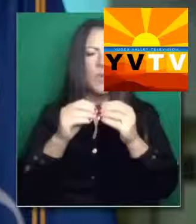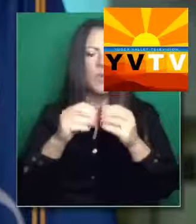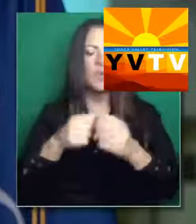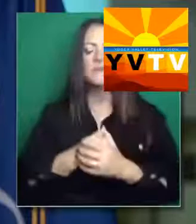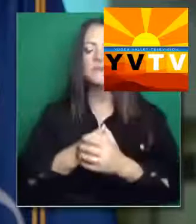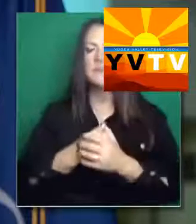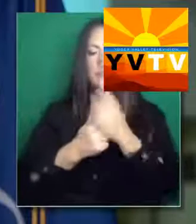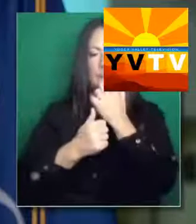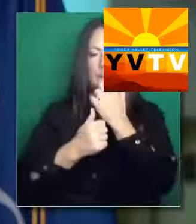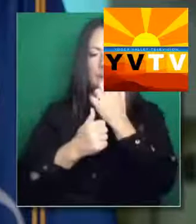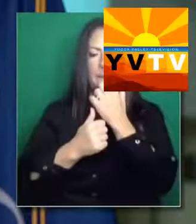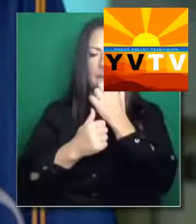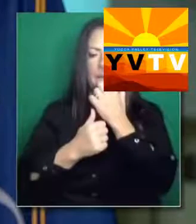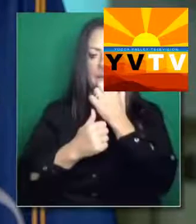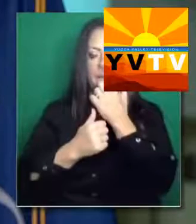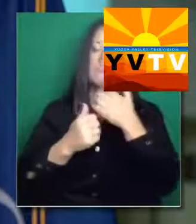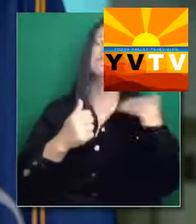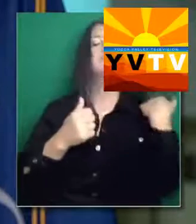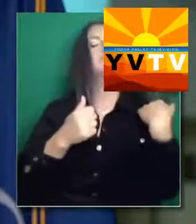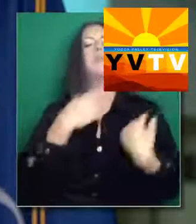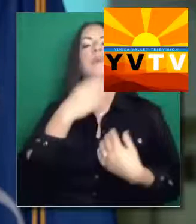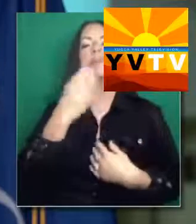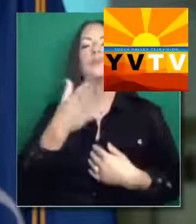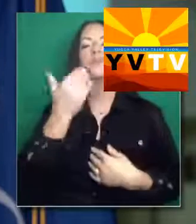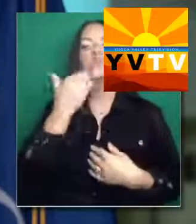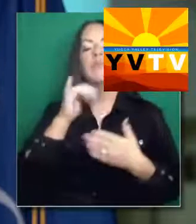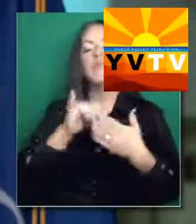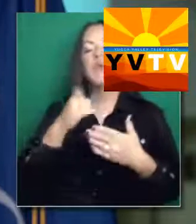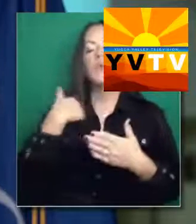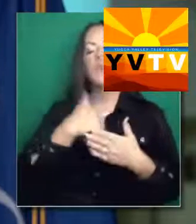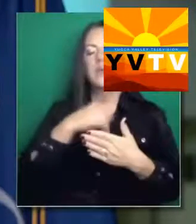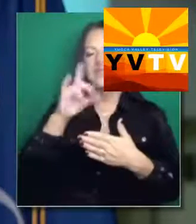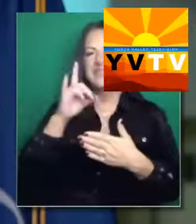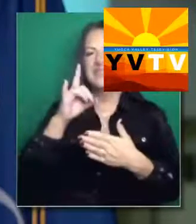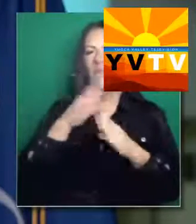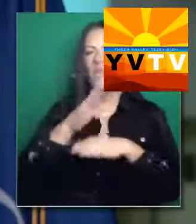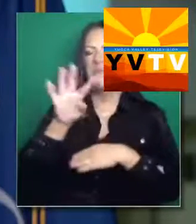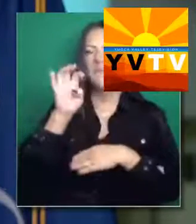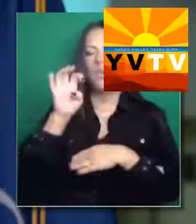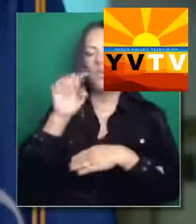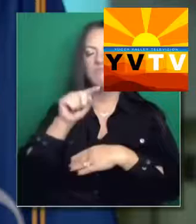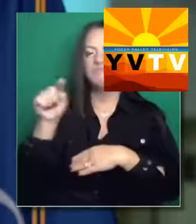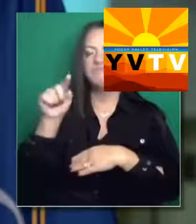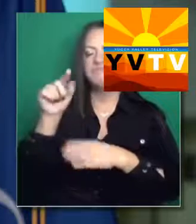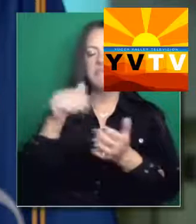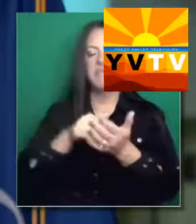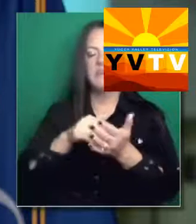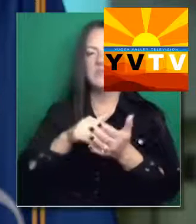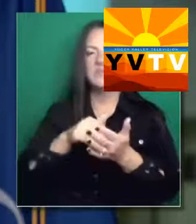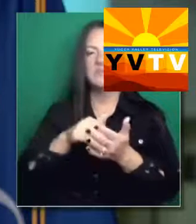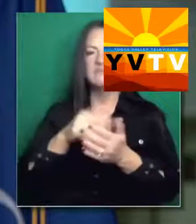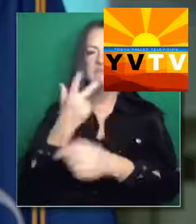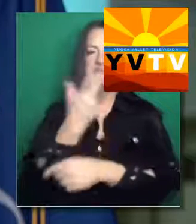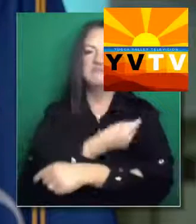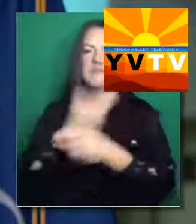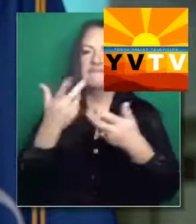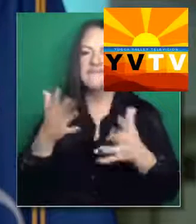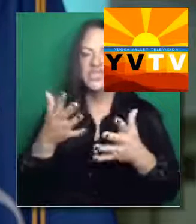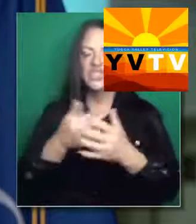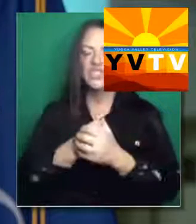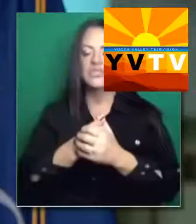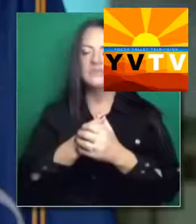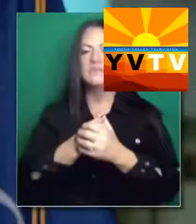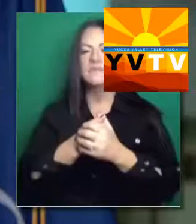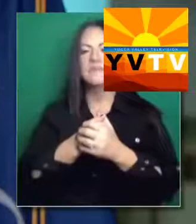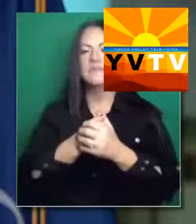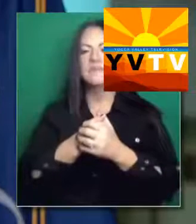update, and you'll probably receive it before I'm done responding to your question in your inbox in real time as it relates to the